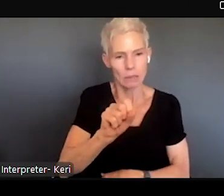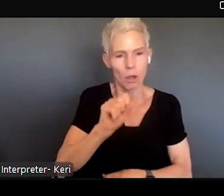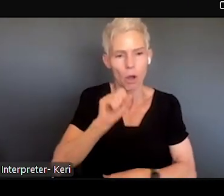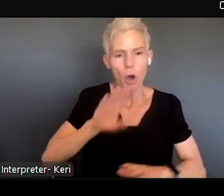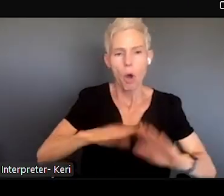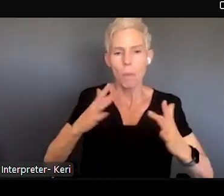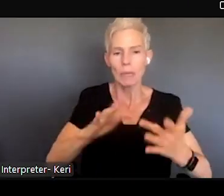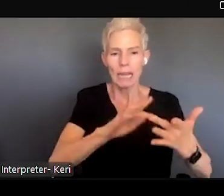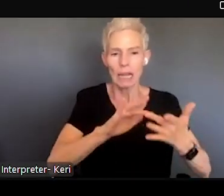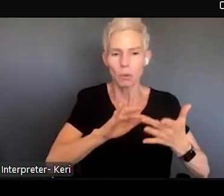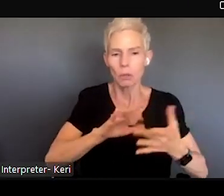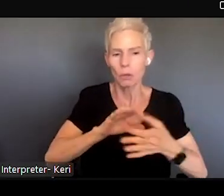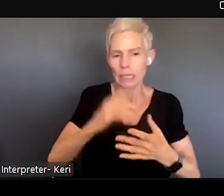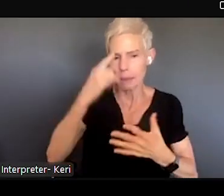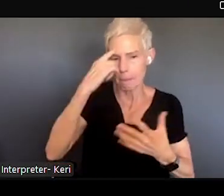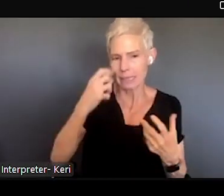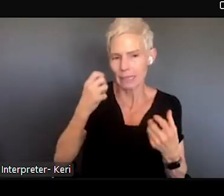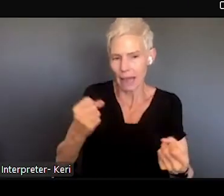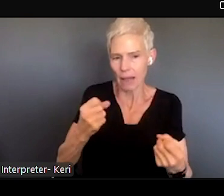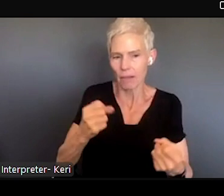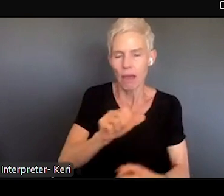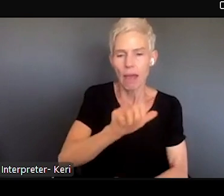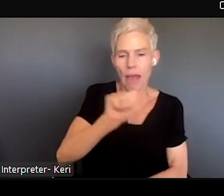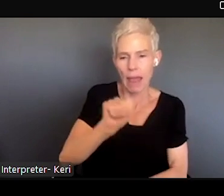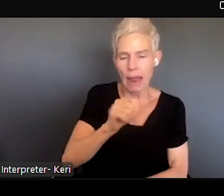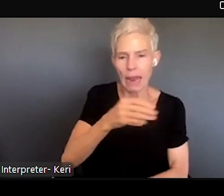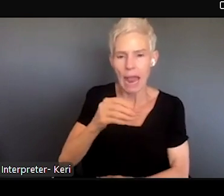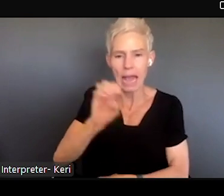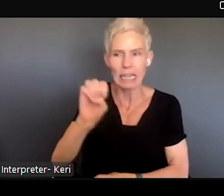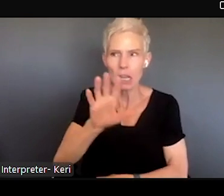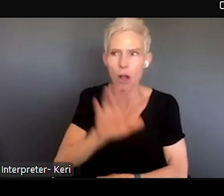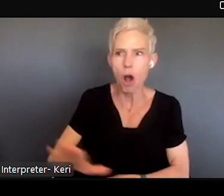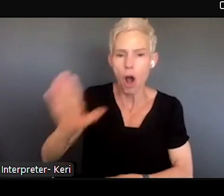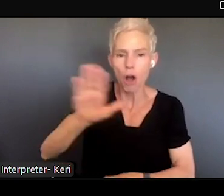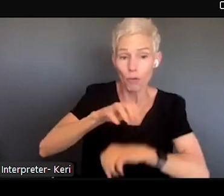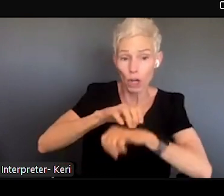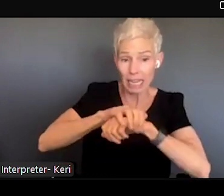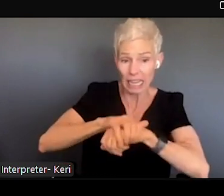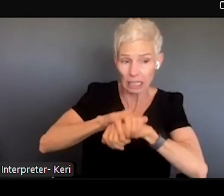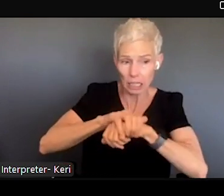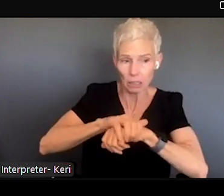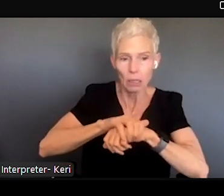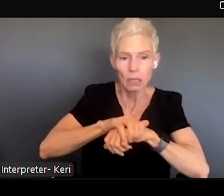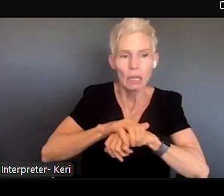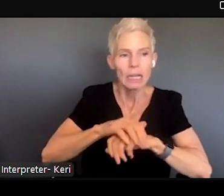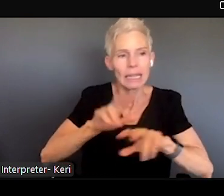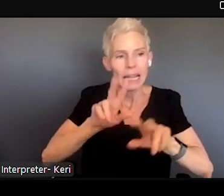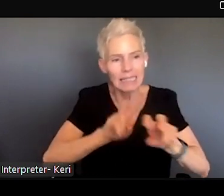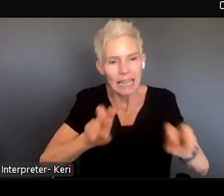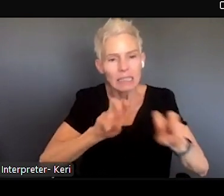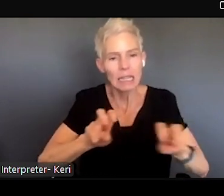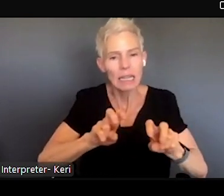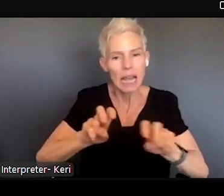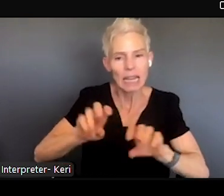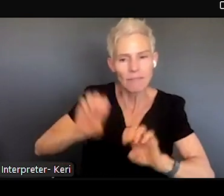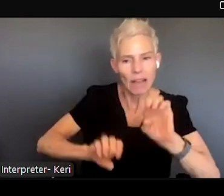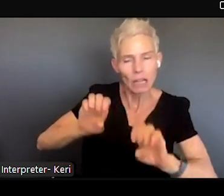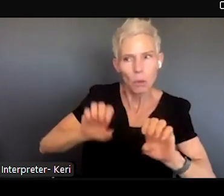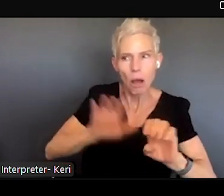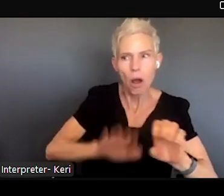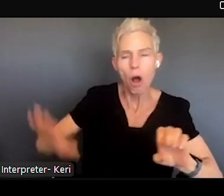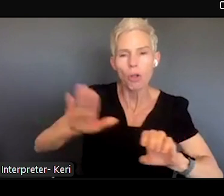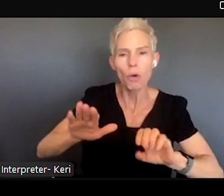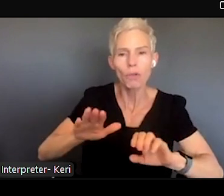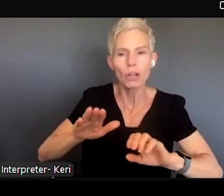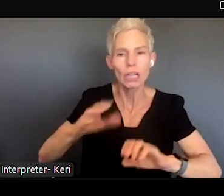of mental health A&E across England. A&E is assessment and evaluation across England. And so this is some of the